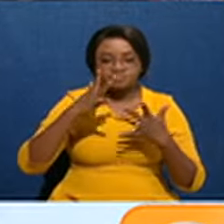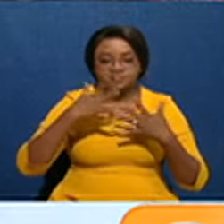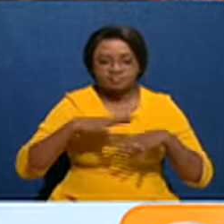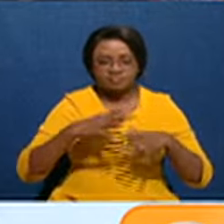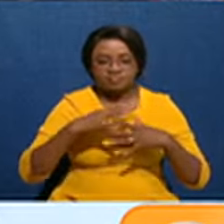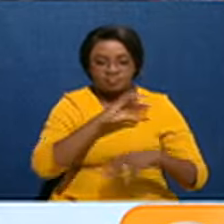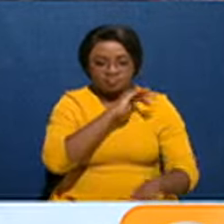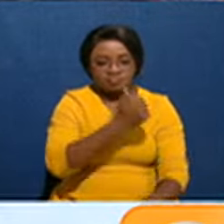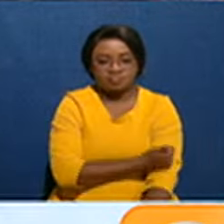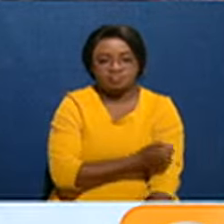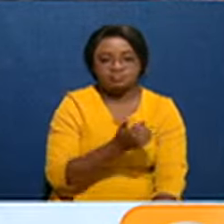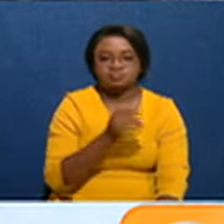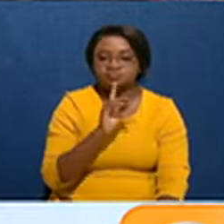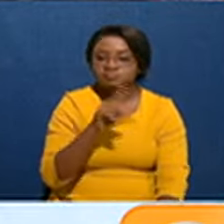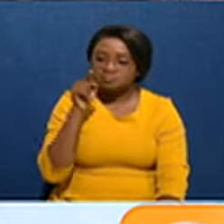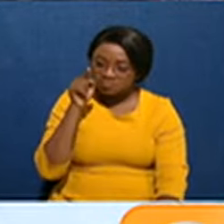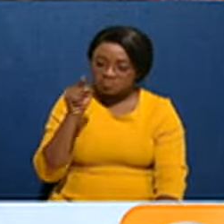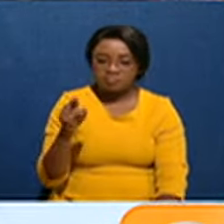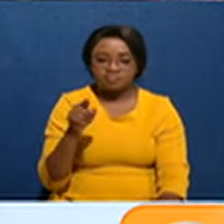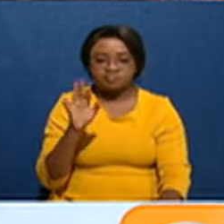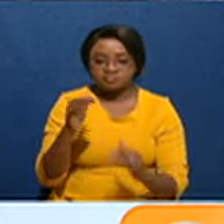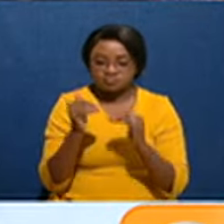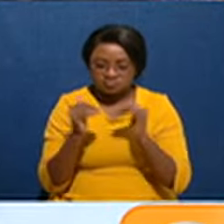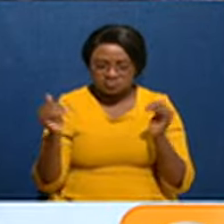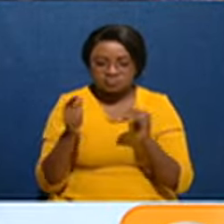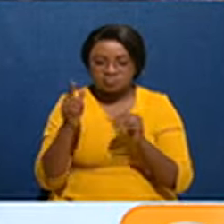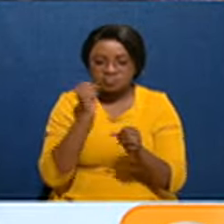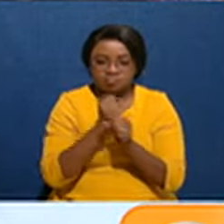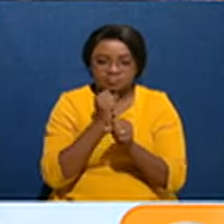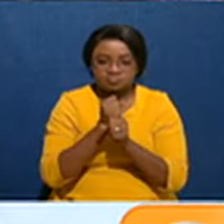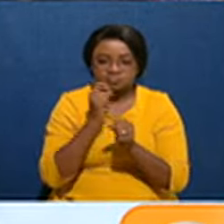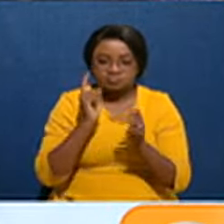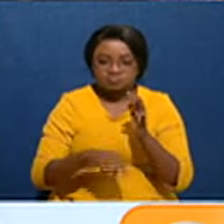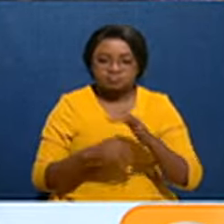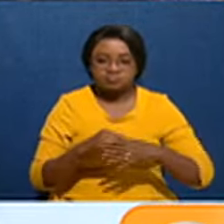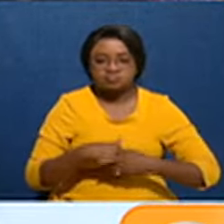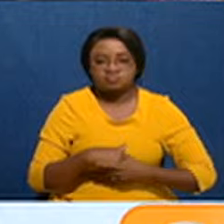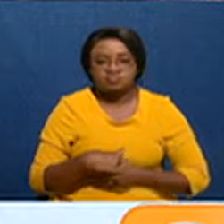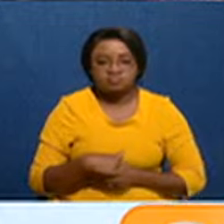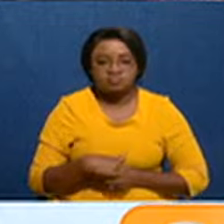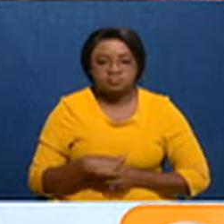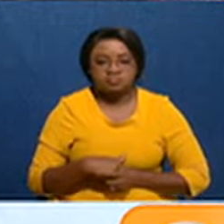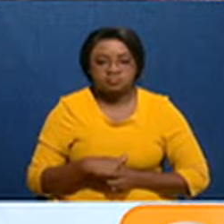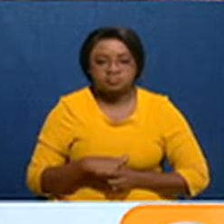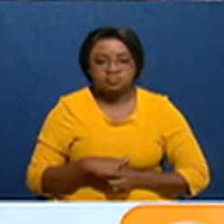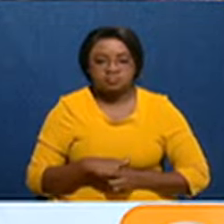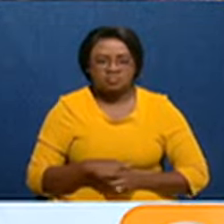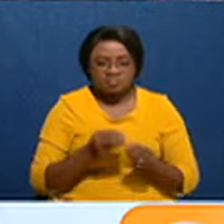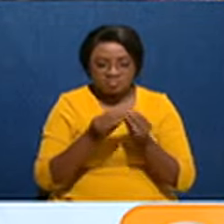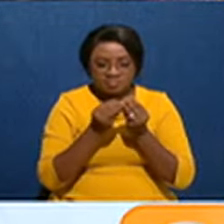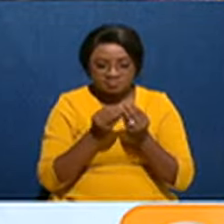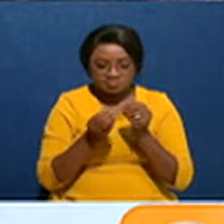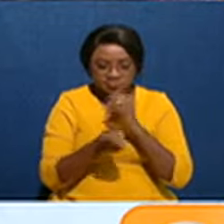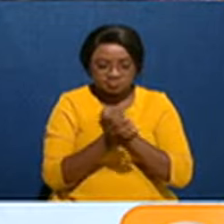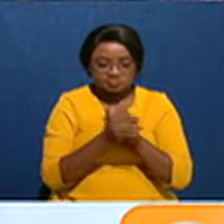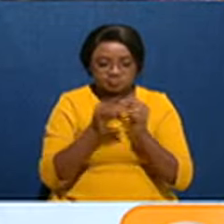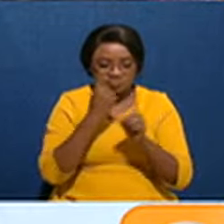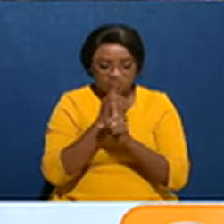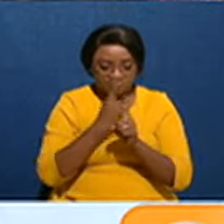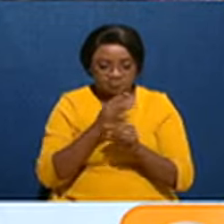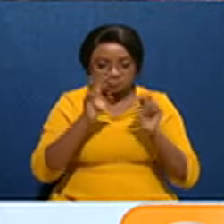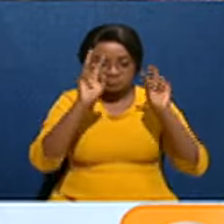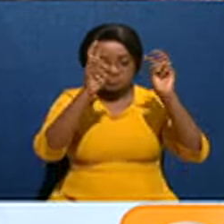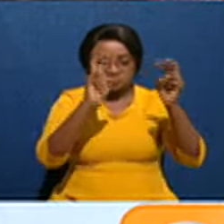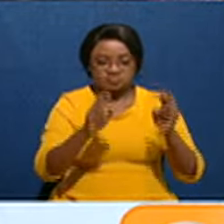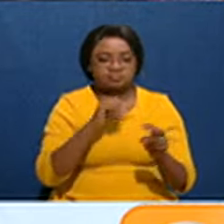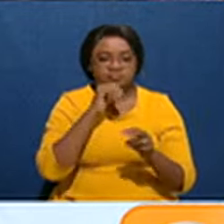of Kenya, but what have you done as your level, as practicing engineers, starting with you, Engineer Grace Kagondu, to highlight some of these issues, not